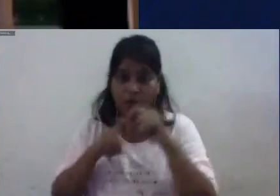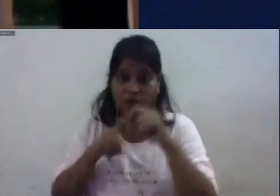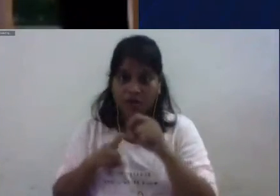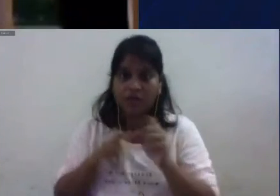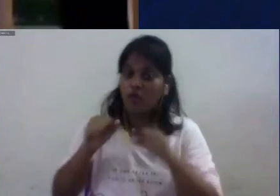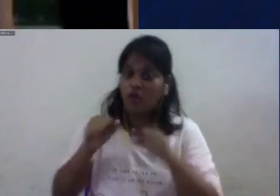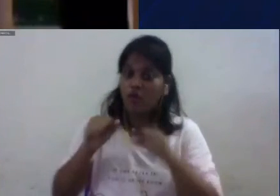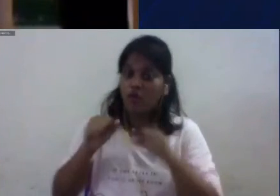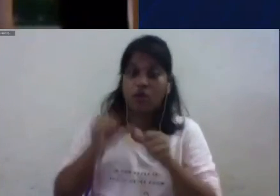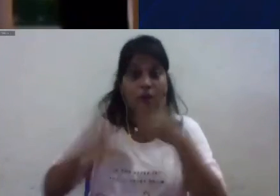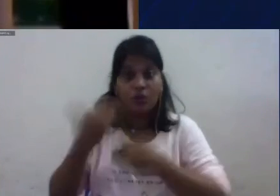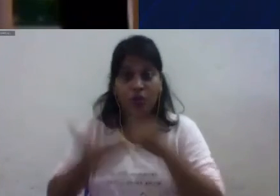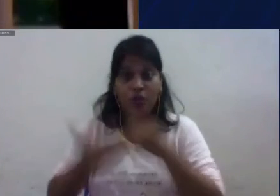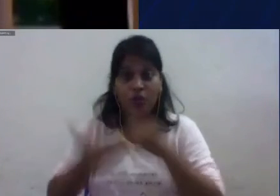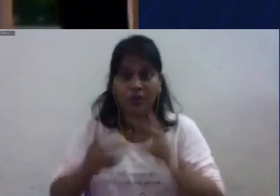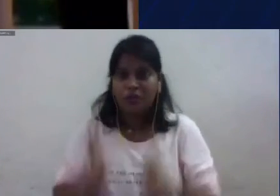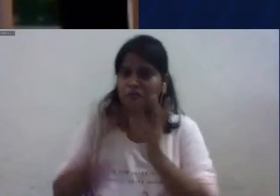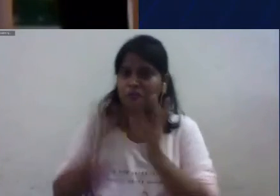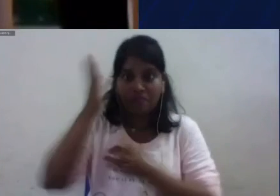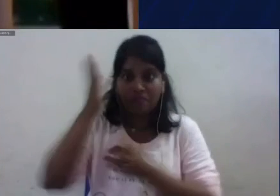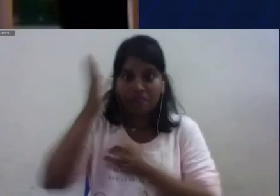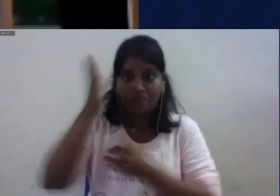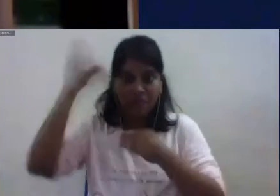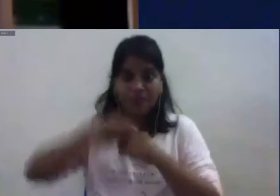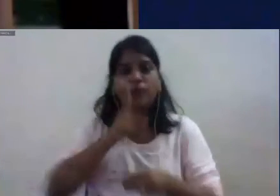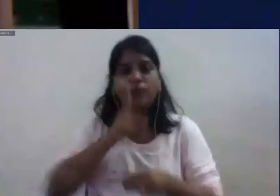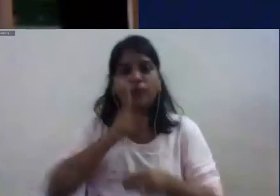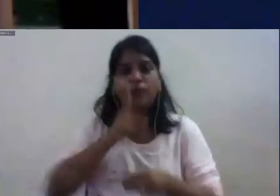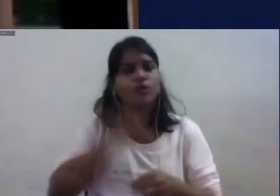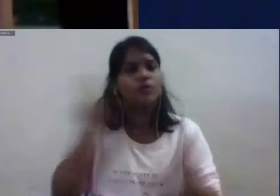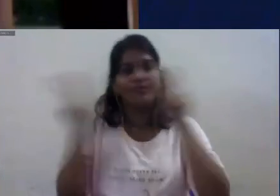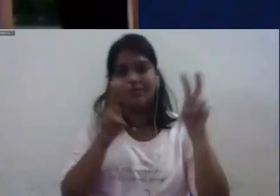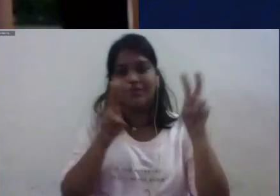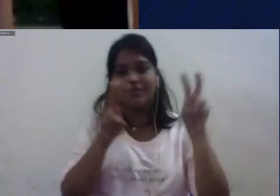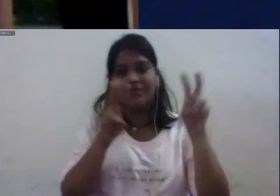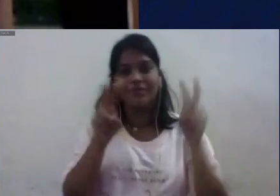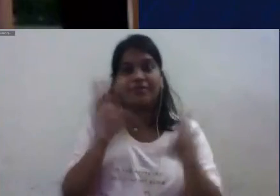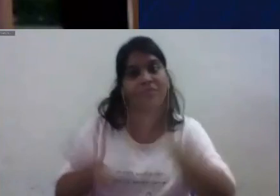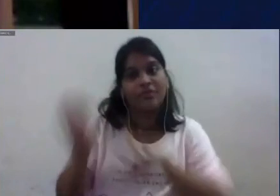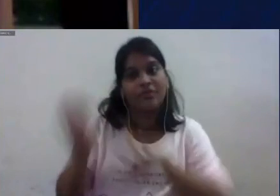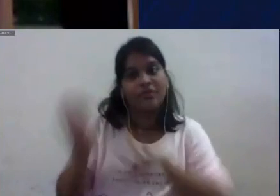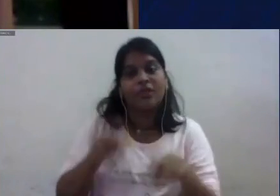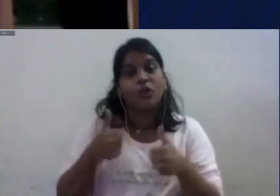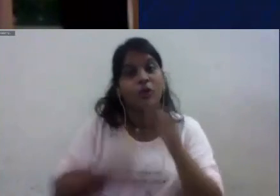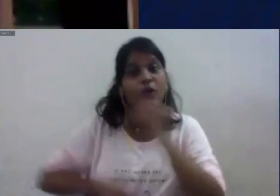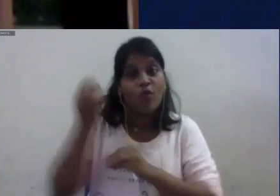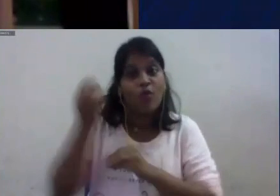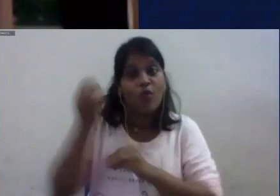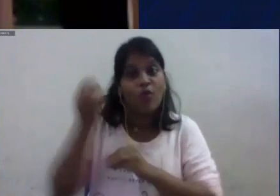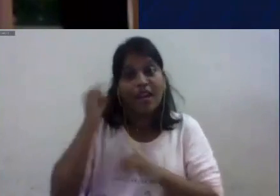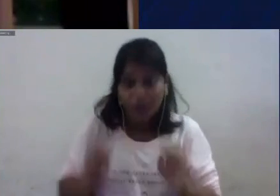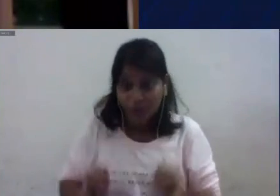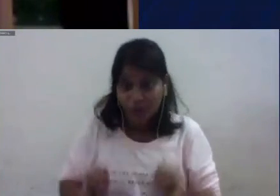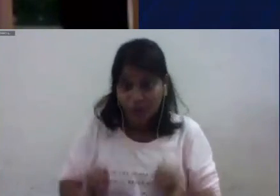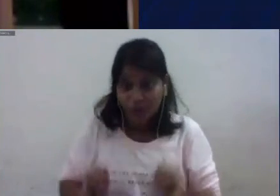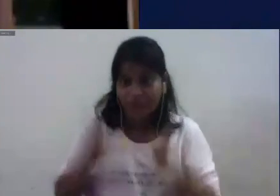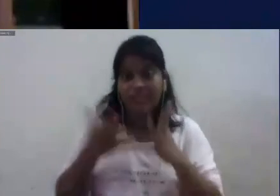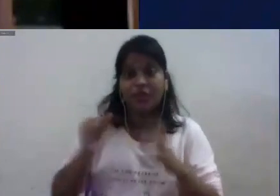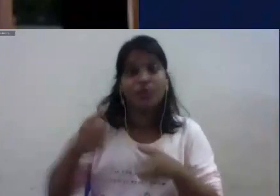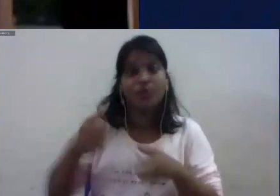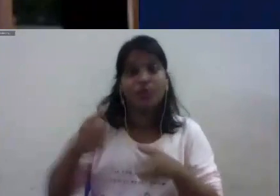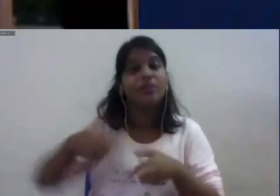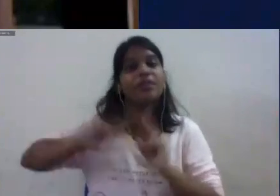approach is always going to be driven by the context. I'm sure our audience have tons of takeaways and would be getting ideas to get started on their respective